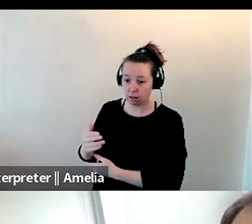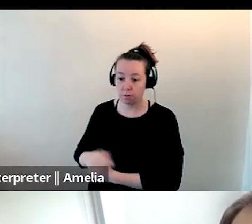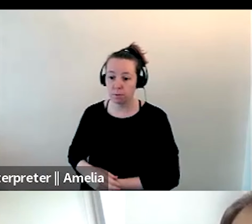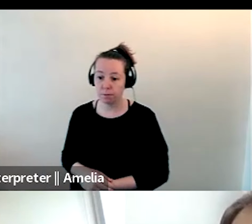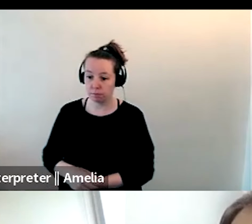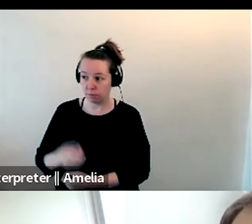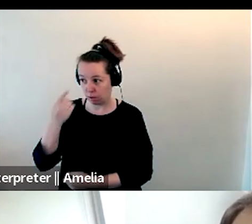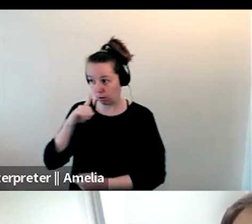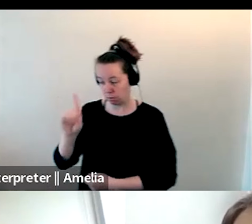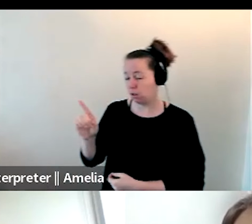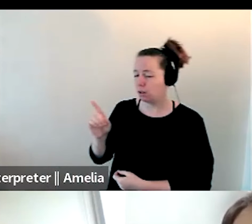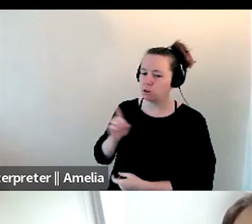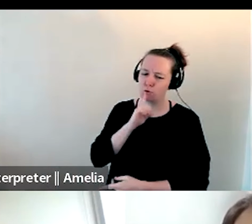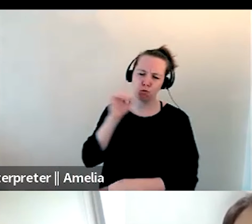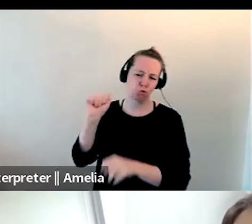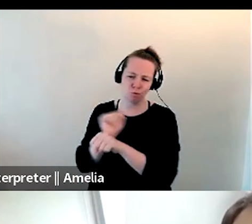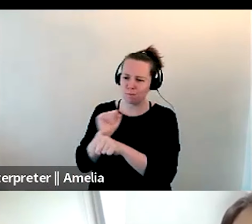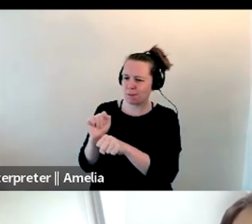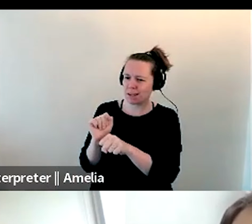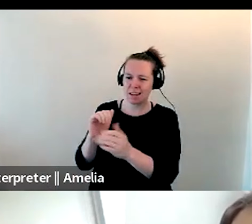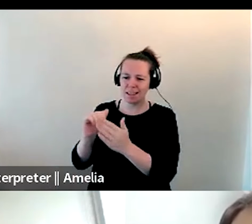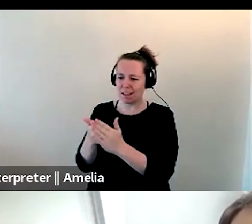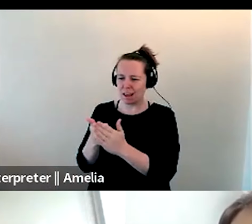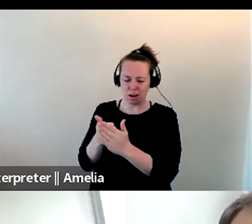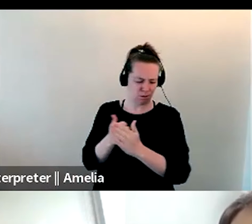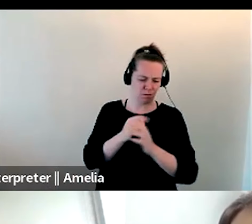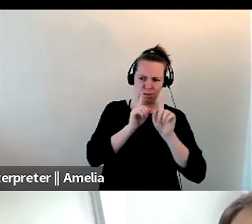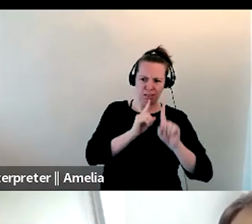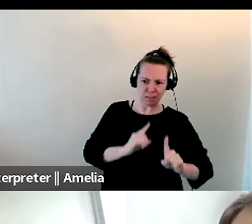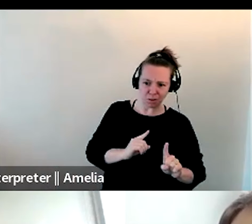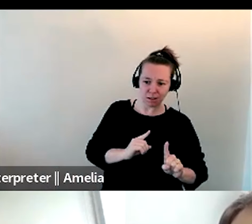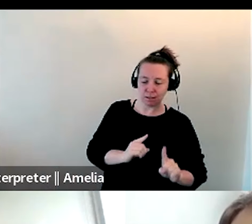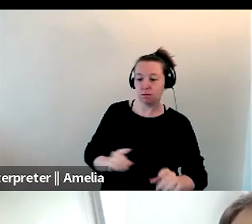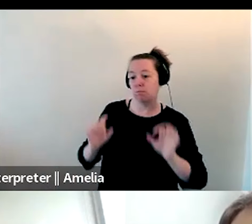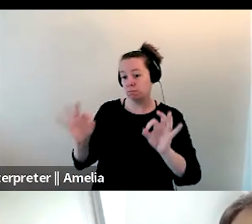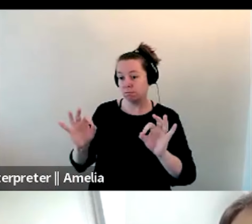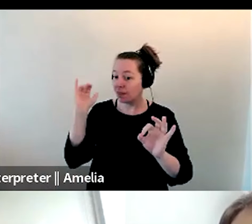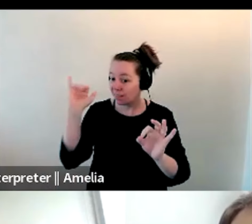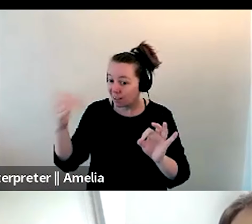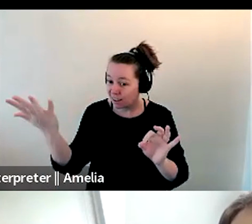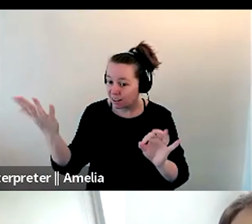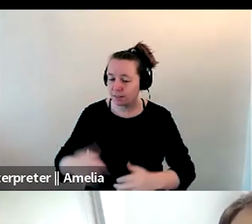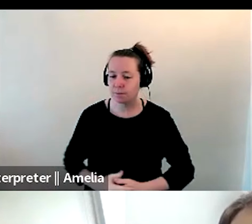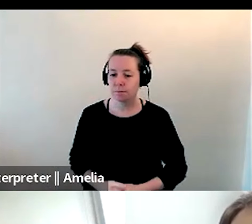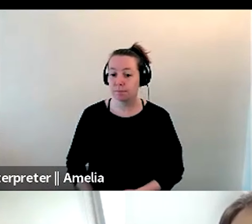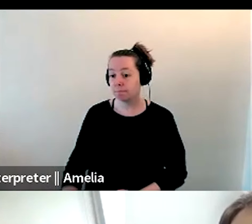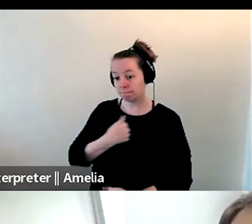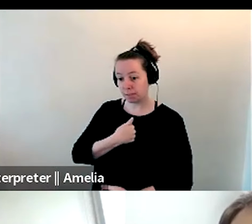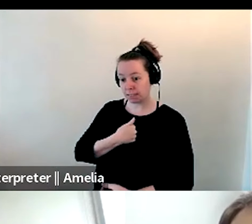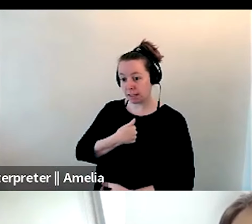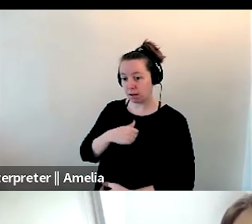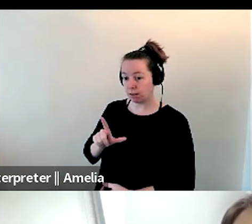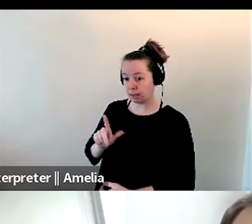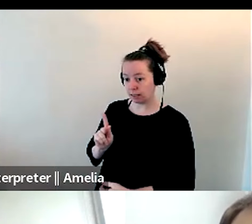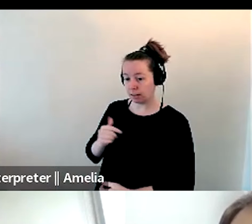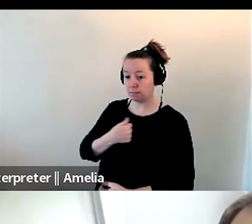world examples of applications? And you've actually done that. For myself, you know, on different,